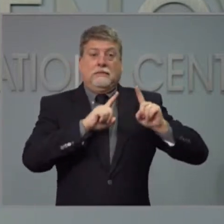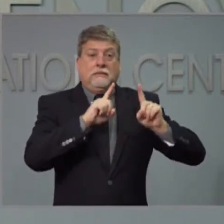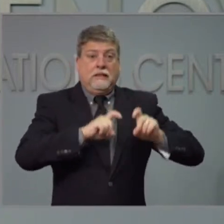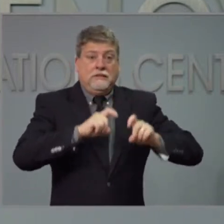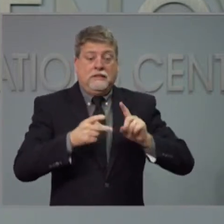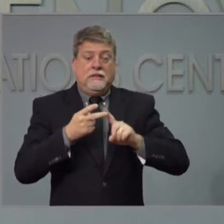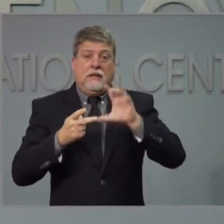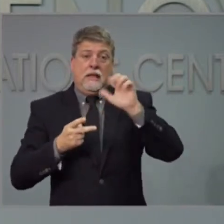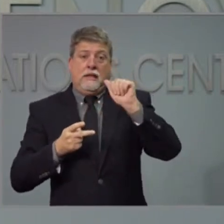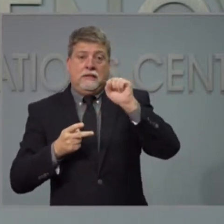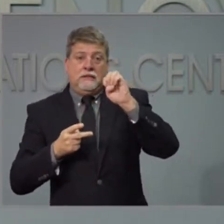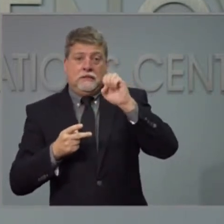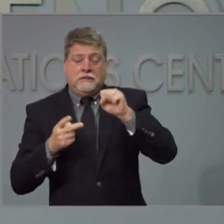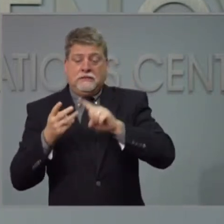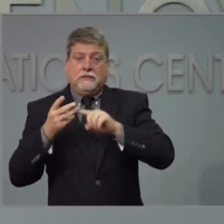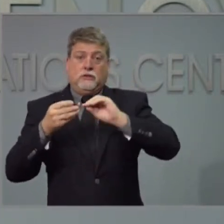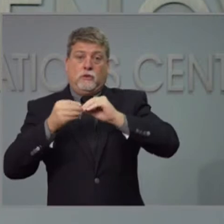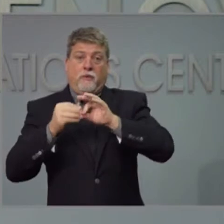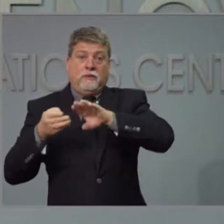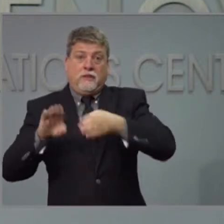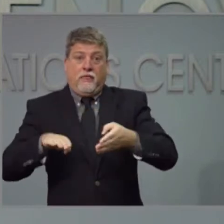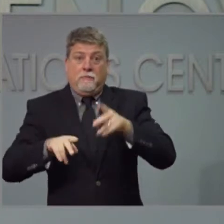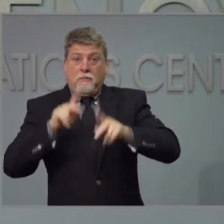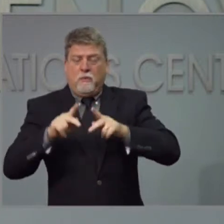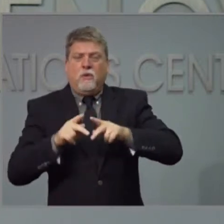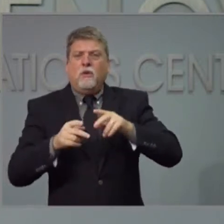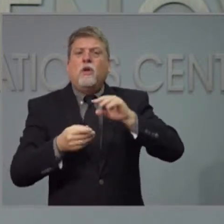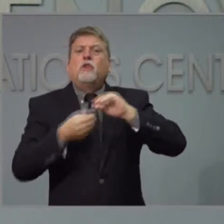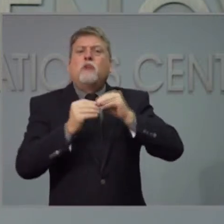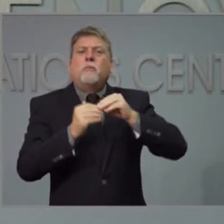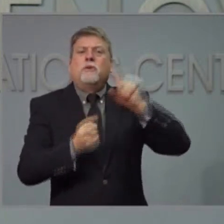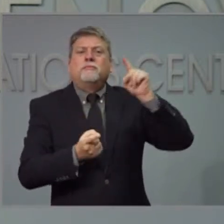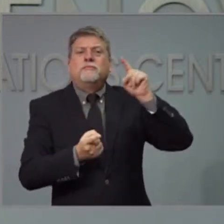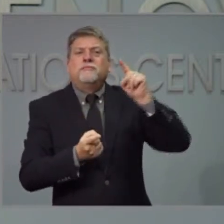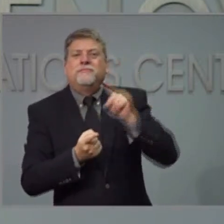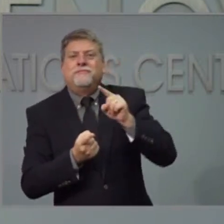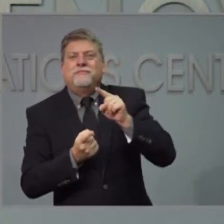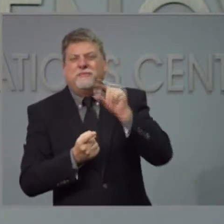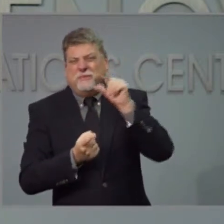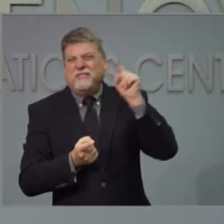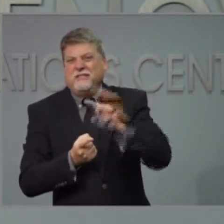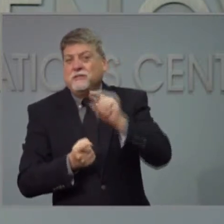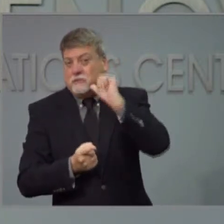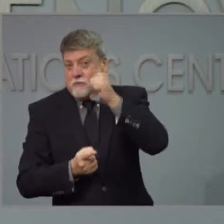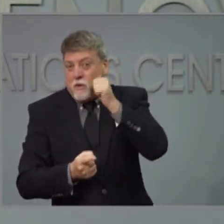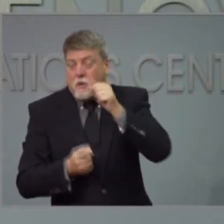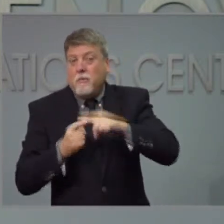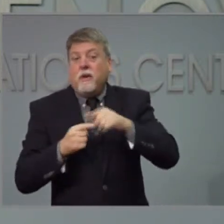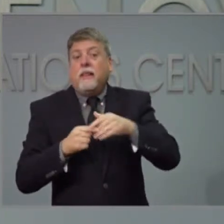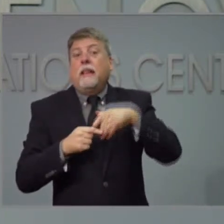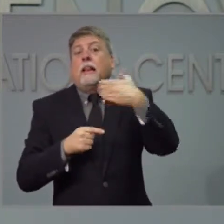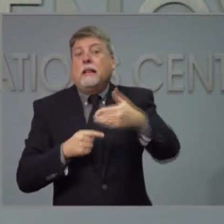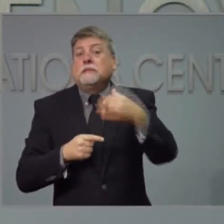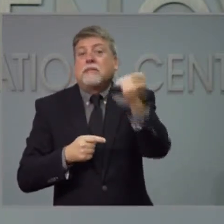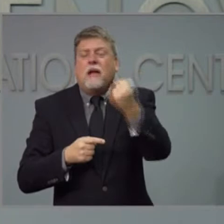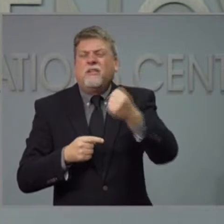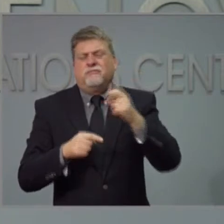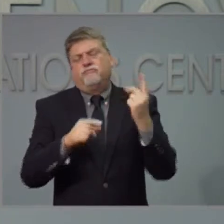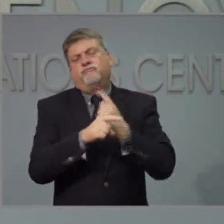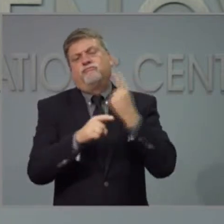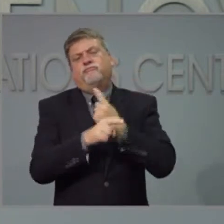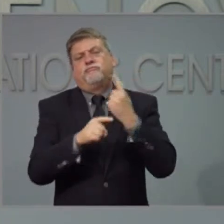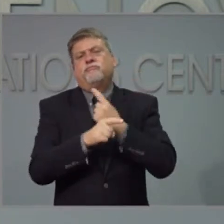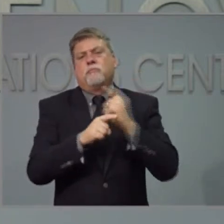testing, cases, and death numbers tomorrow. Then by Saturday, we'll be back at what we've looked at and been used to seeing day